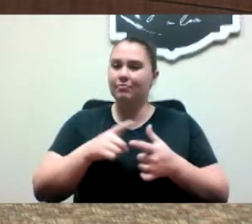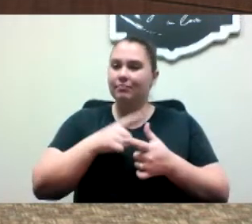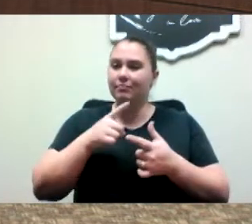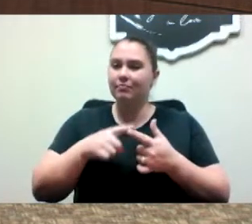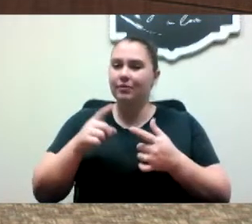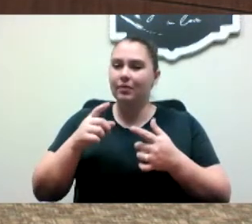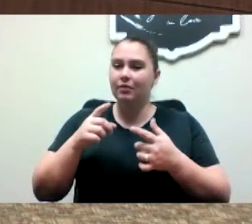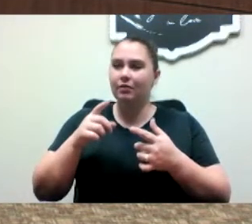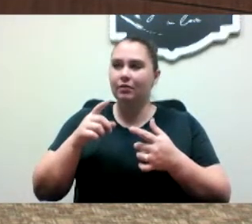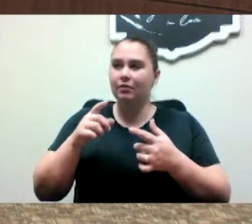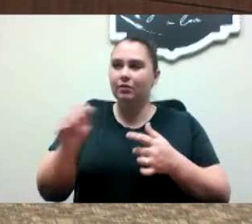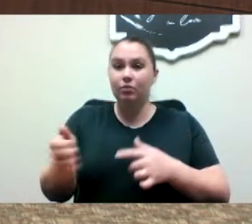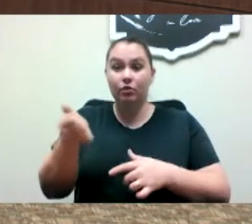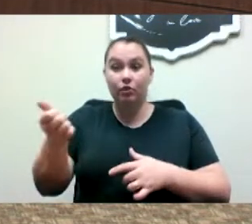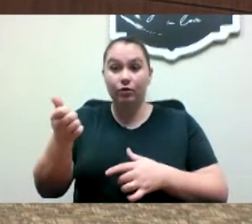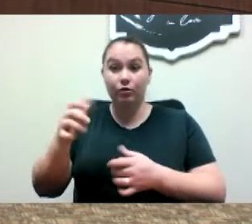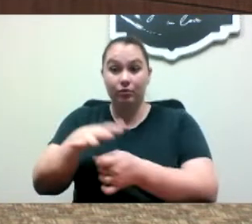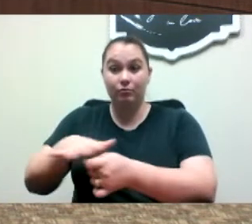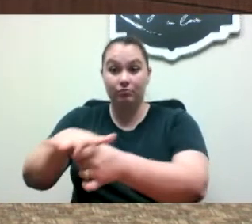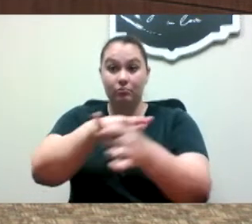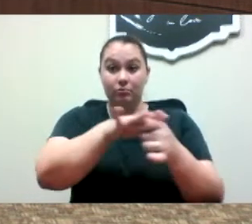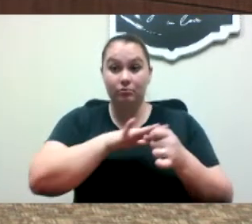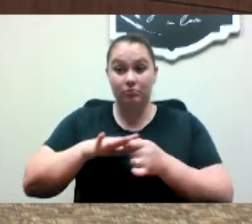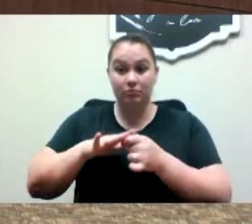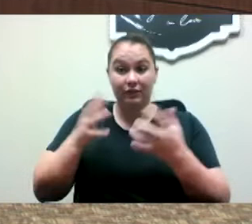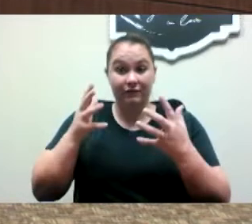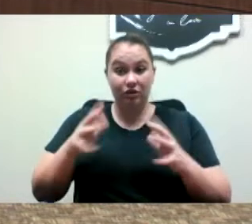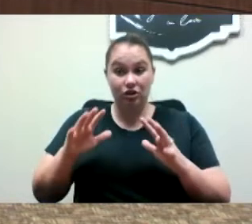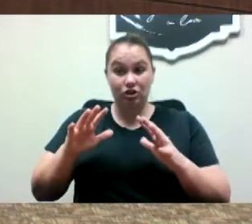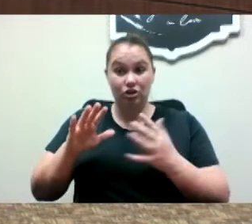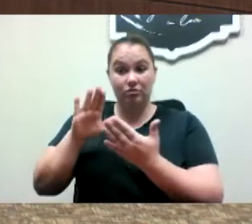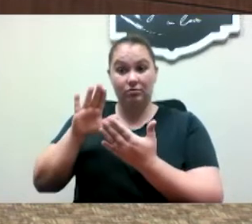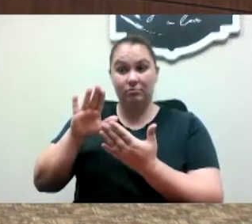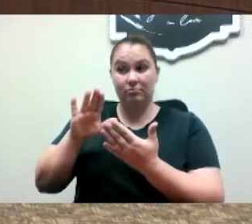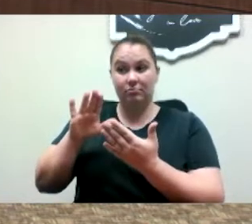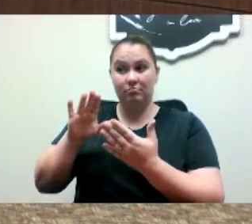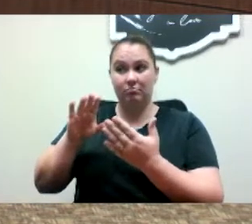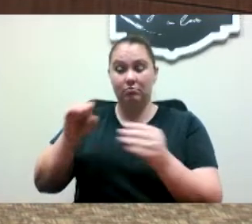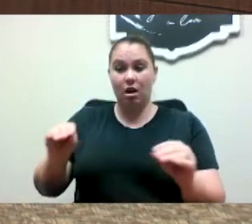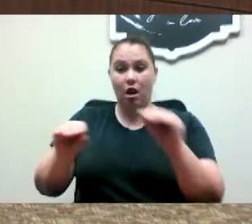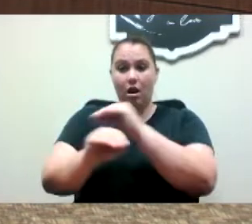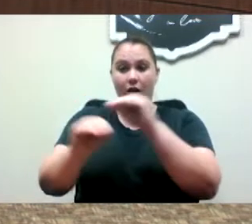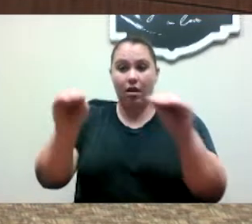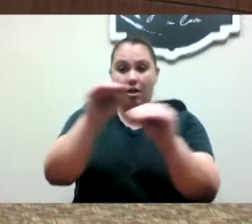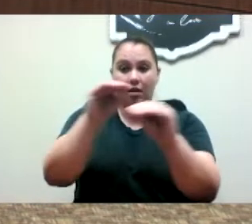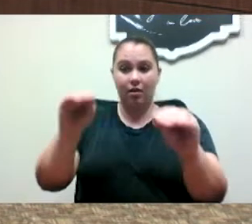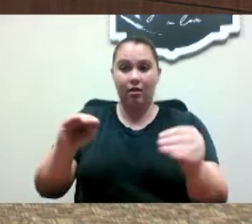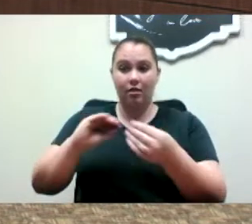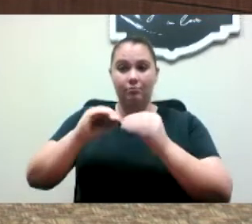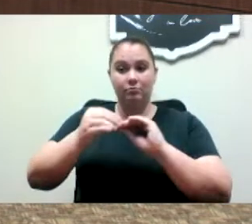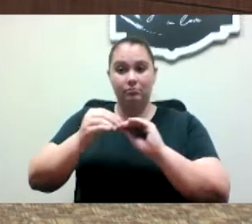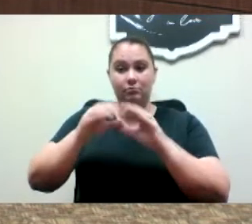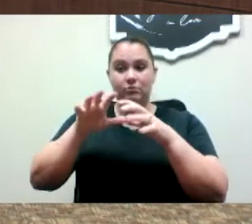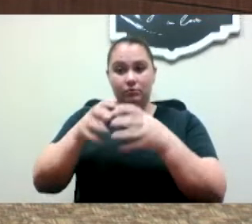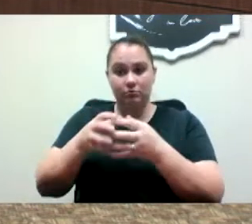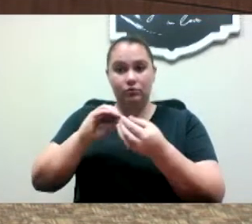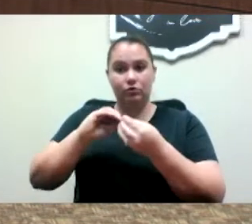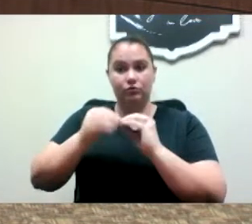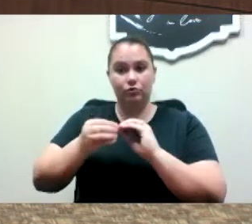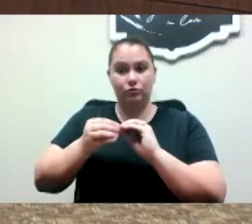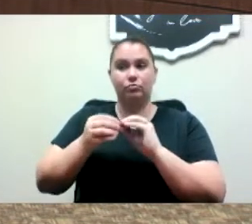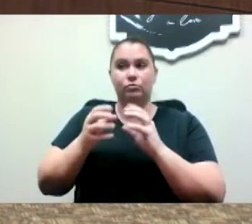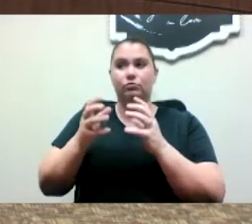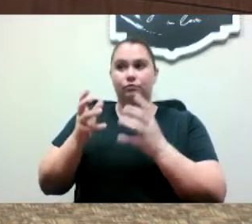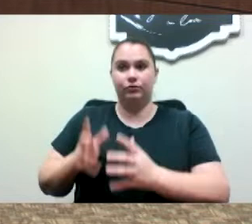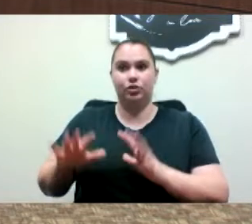precincts in both? Some election precincts, yes. You cleaned up the split precincts in both plans? Some of them, not all.